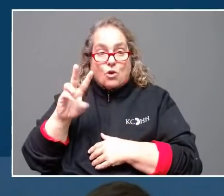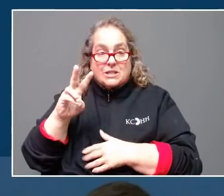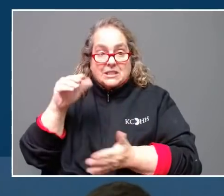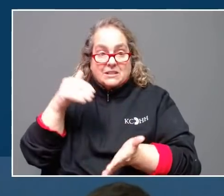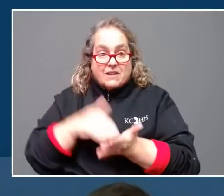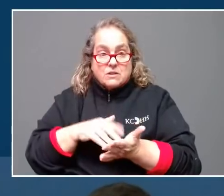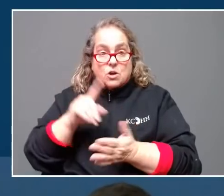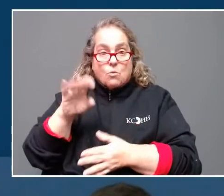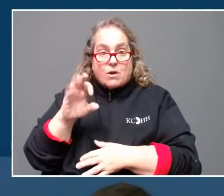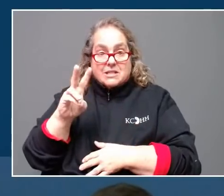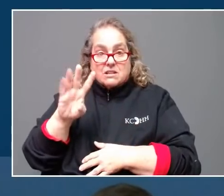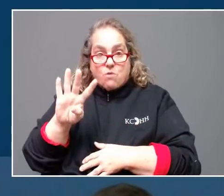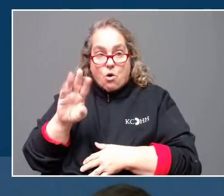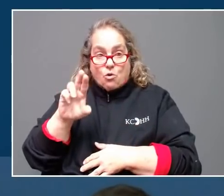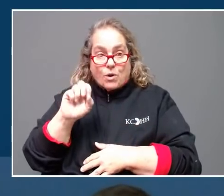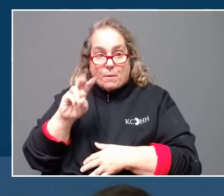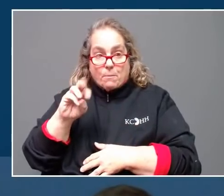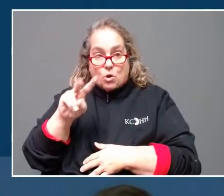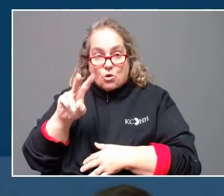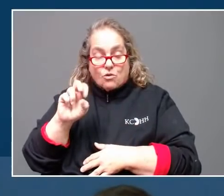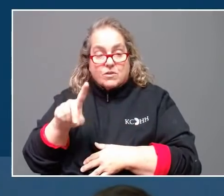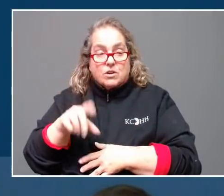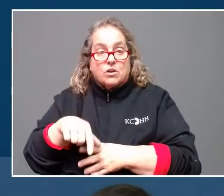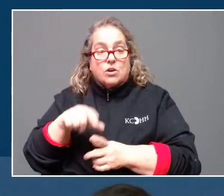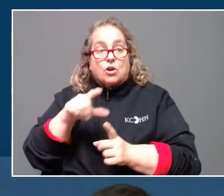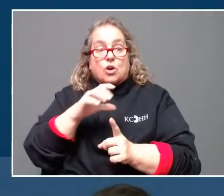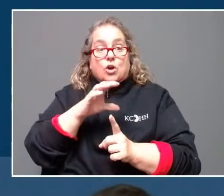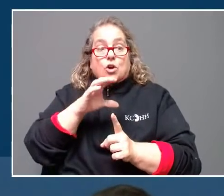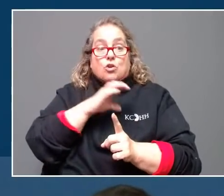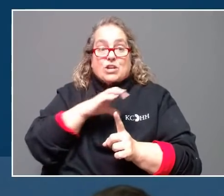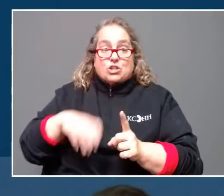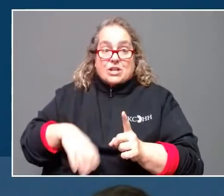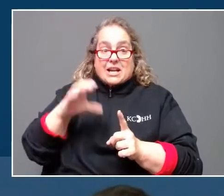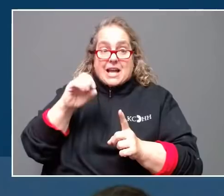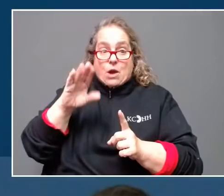136,164 removed. Christian County, about 30,000